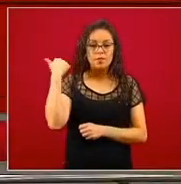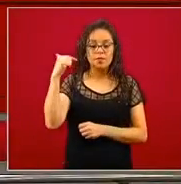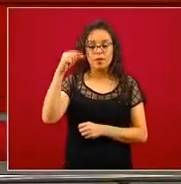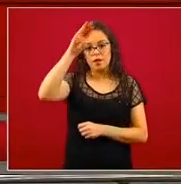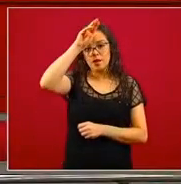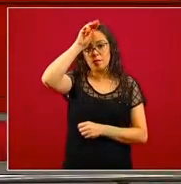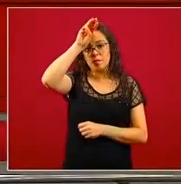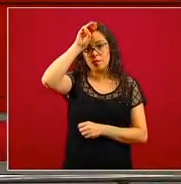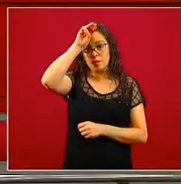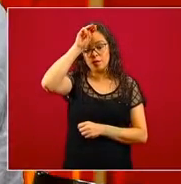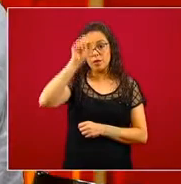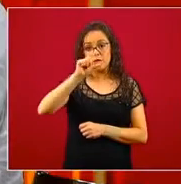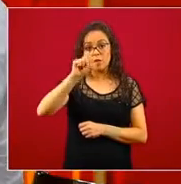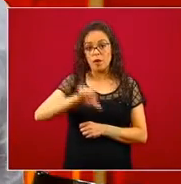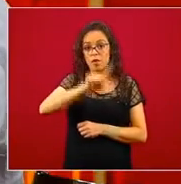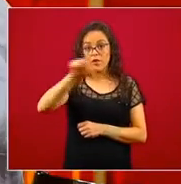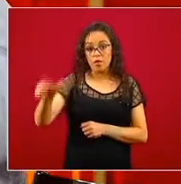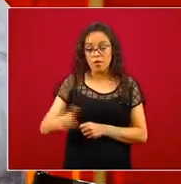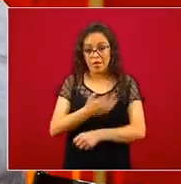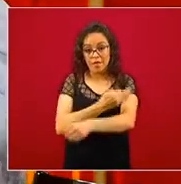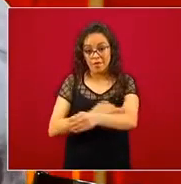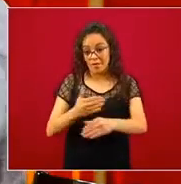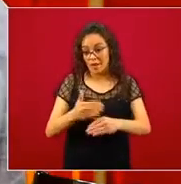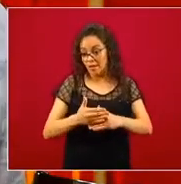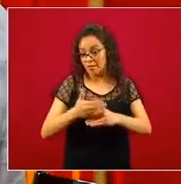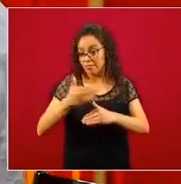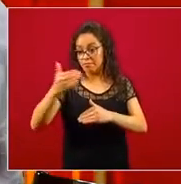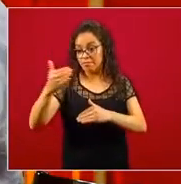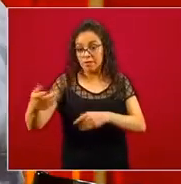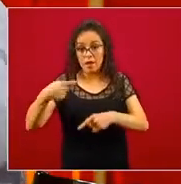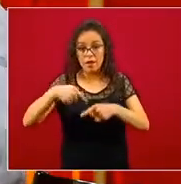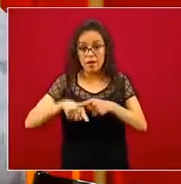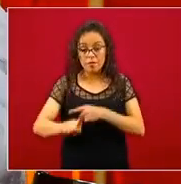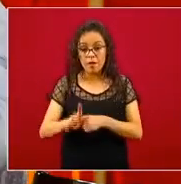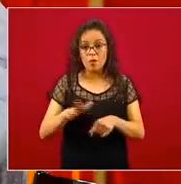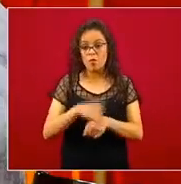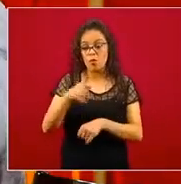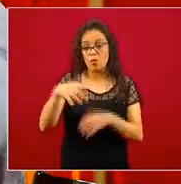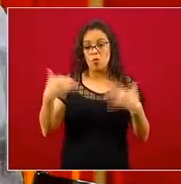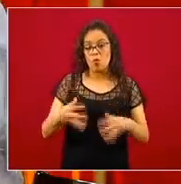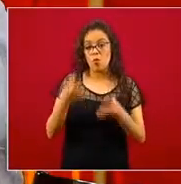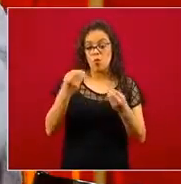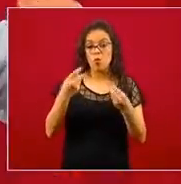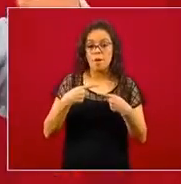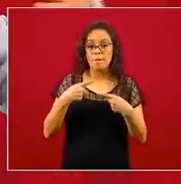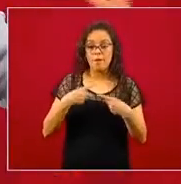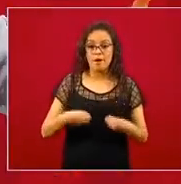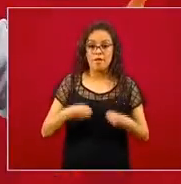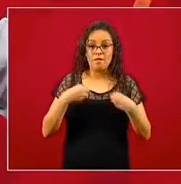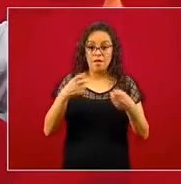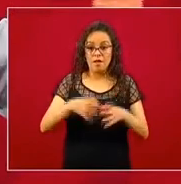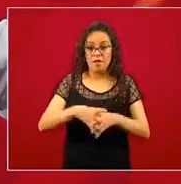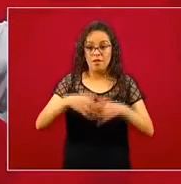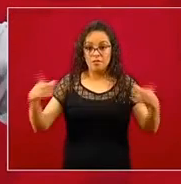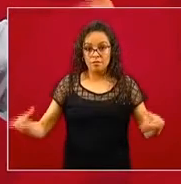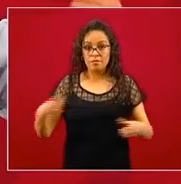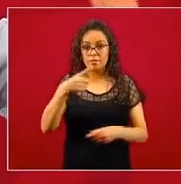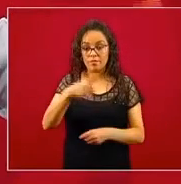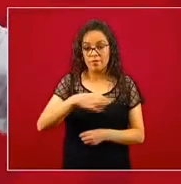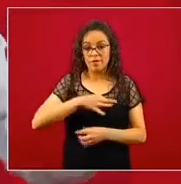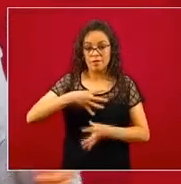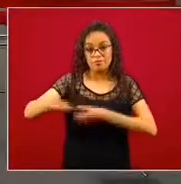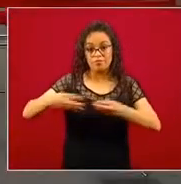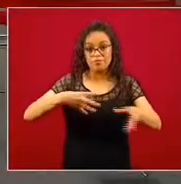July, June, even August. Maybe some of them will go all the way to